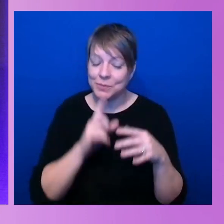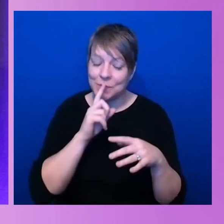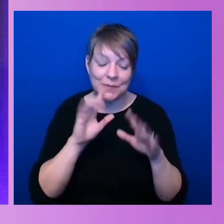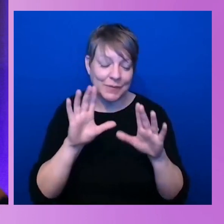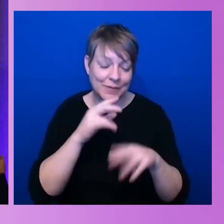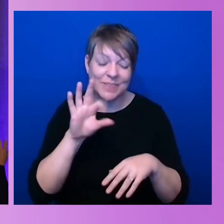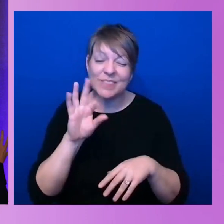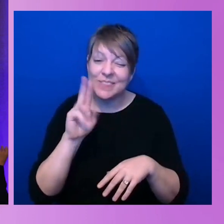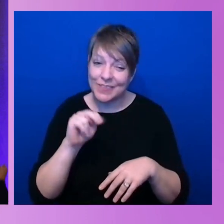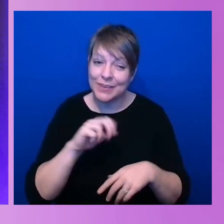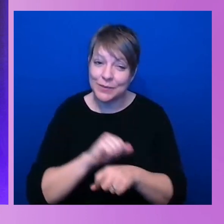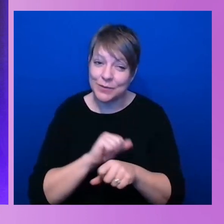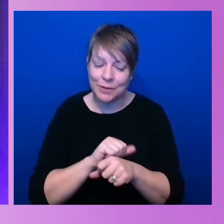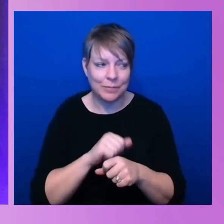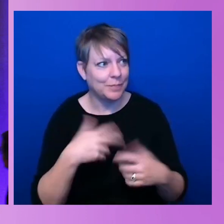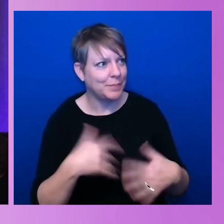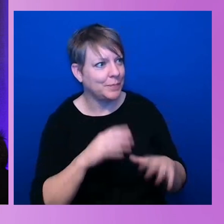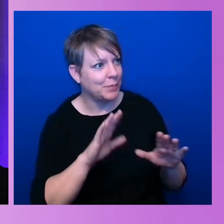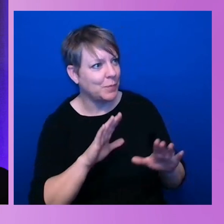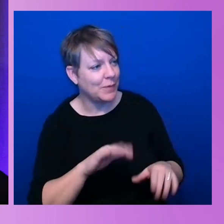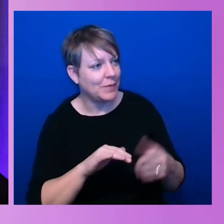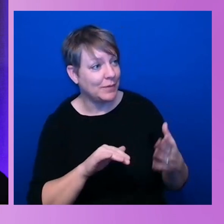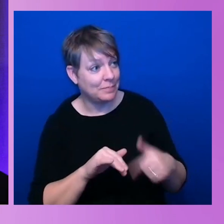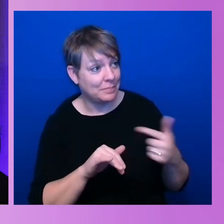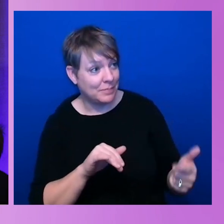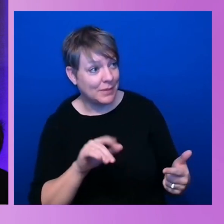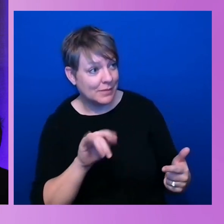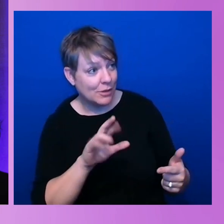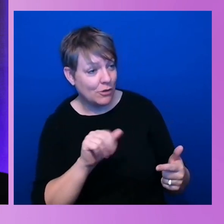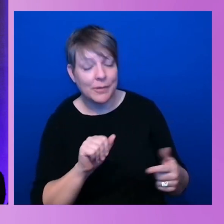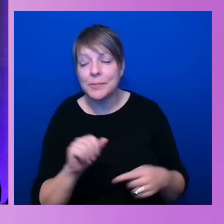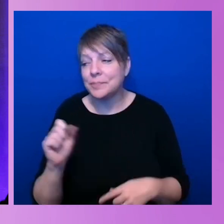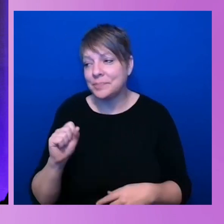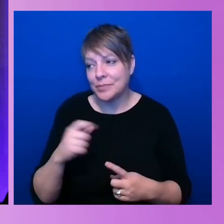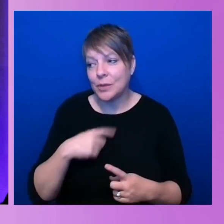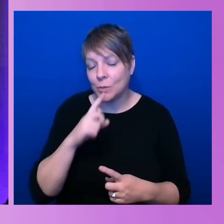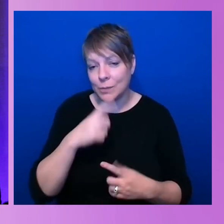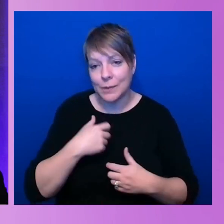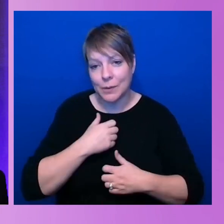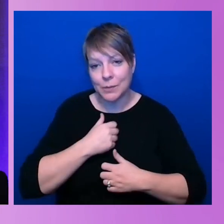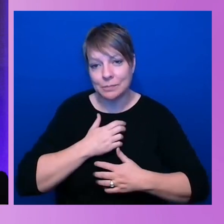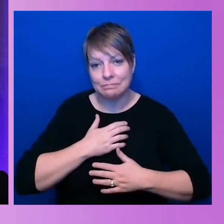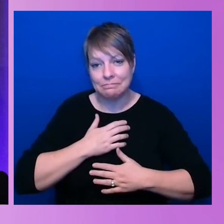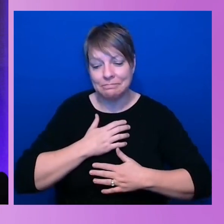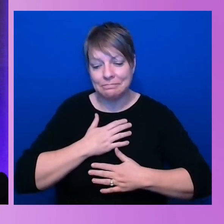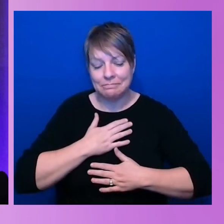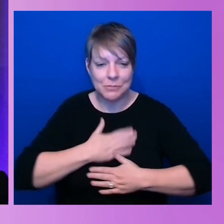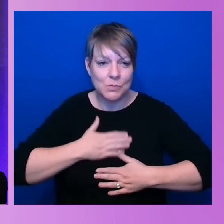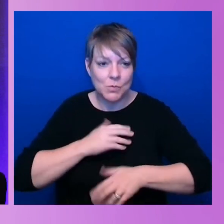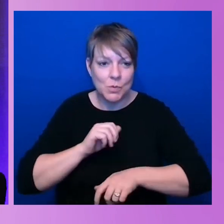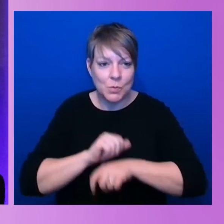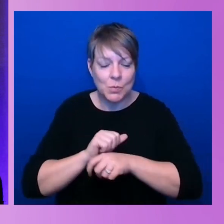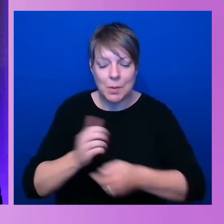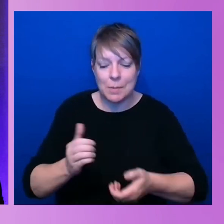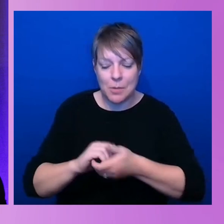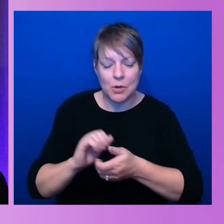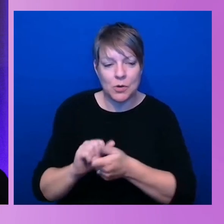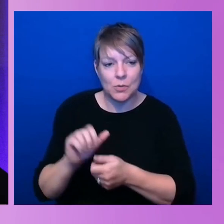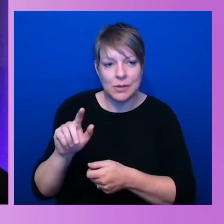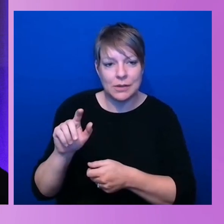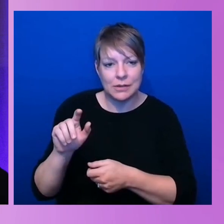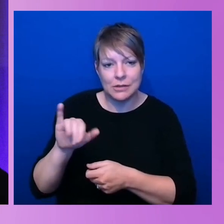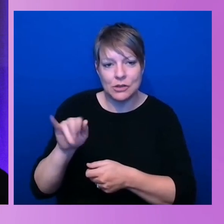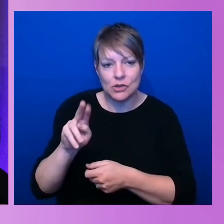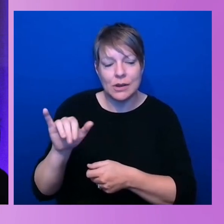That's amazing. Tara? Yes, and I really enjoy being able to partner with Jenny. I lead an engineering team in the Microsoft